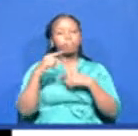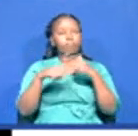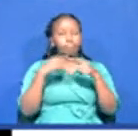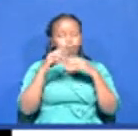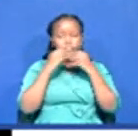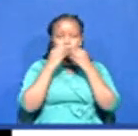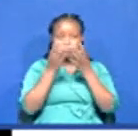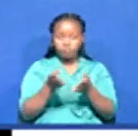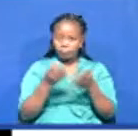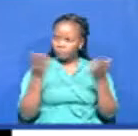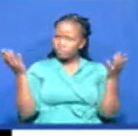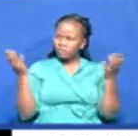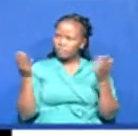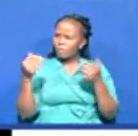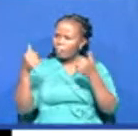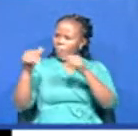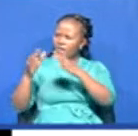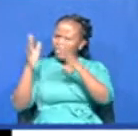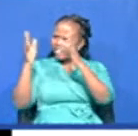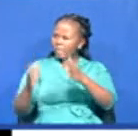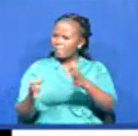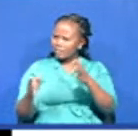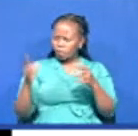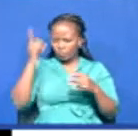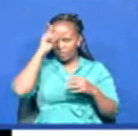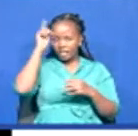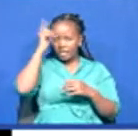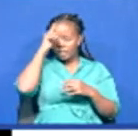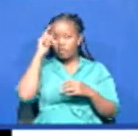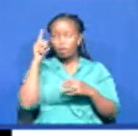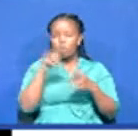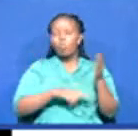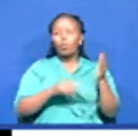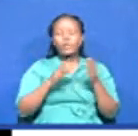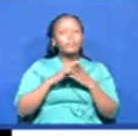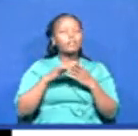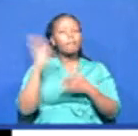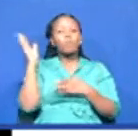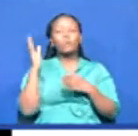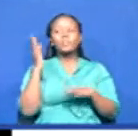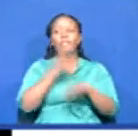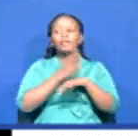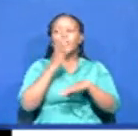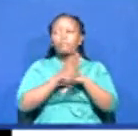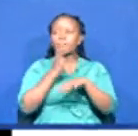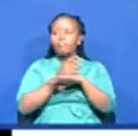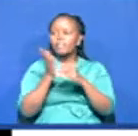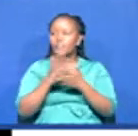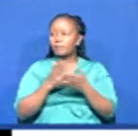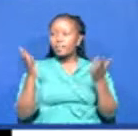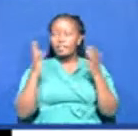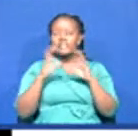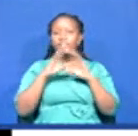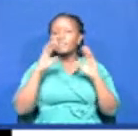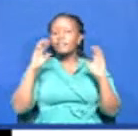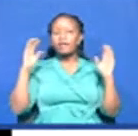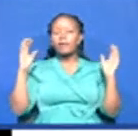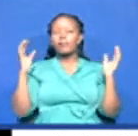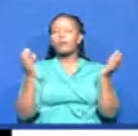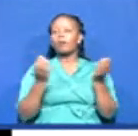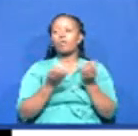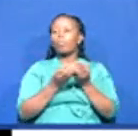can somebody guess what is the most counterfeited product in the world? There will be something for you.